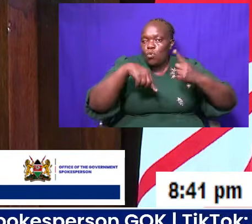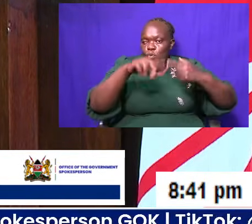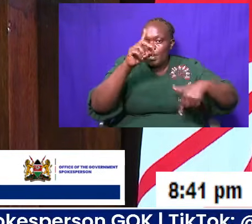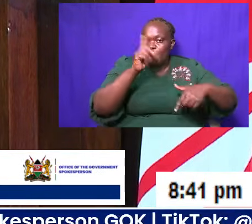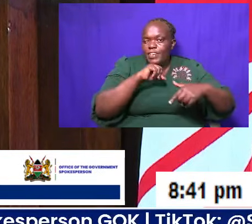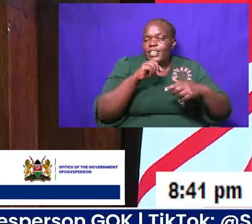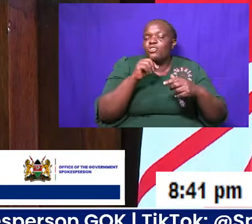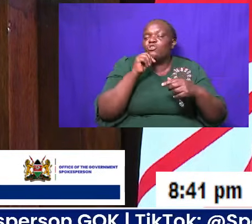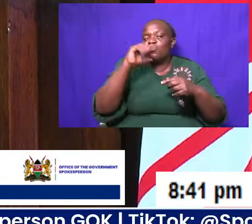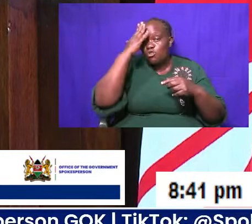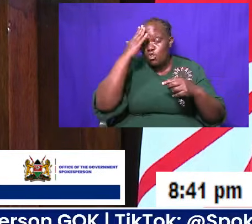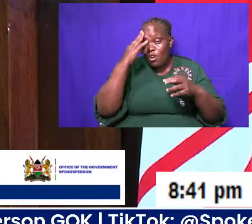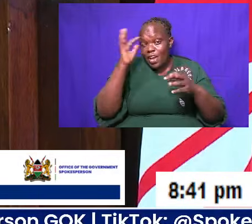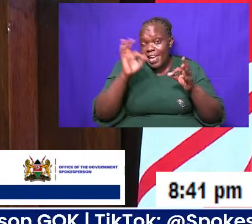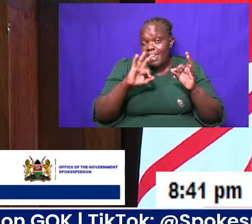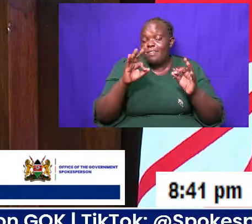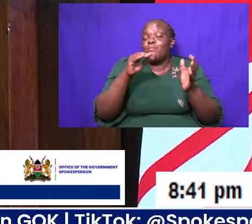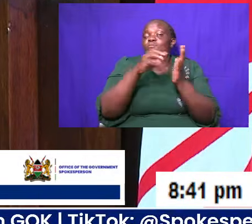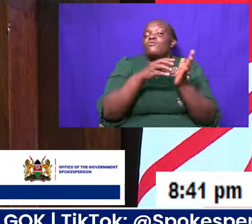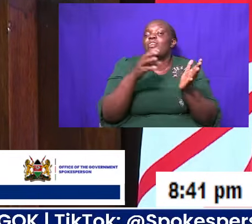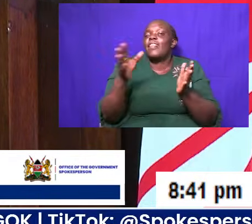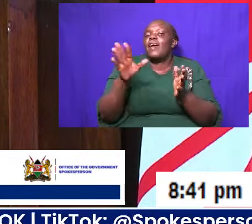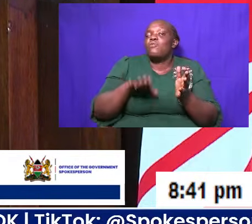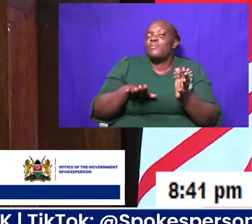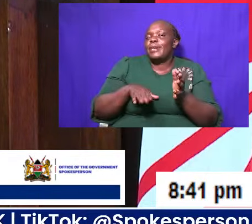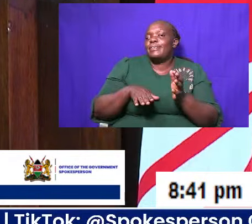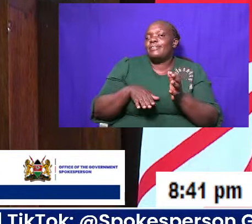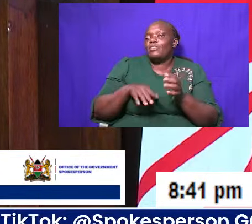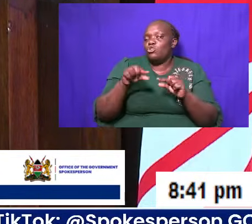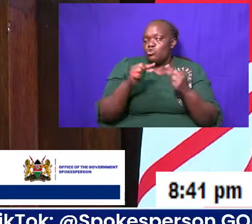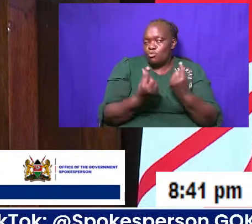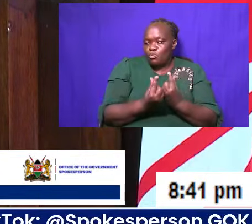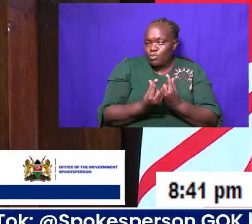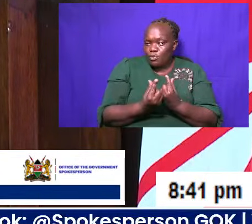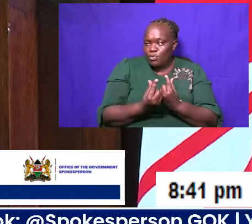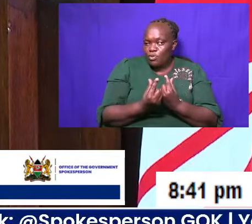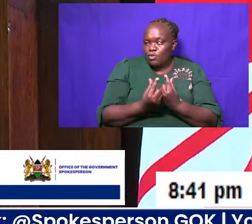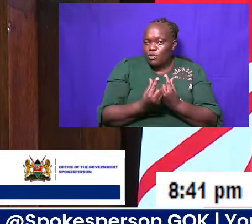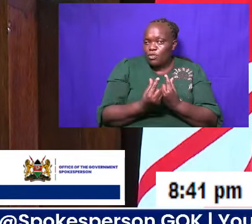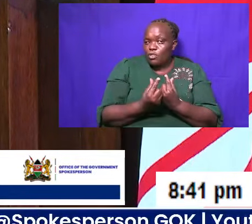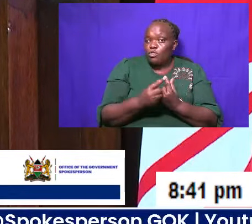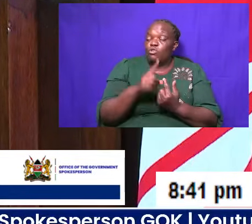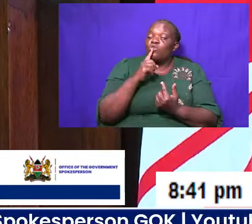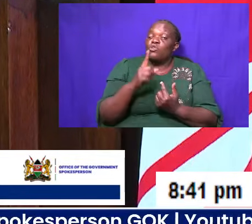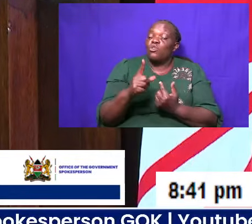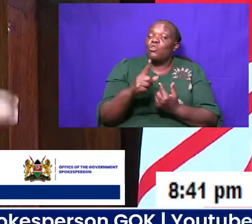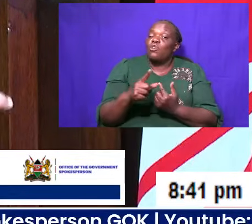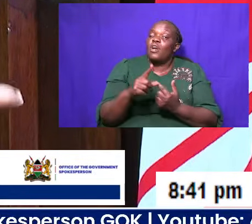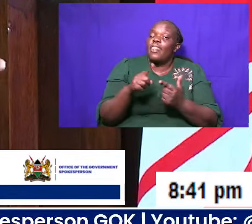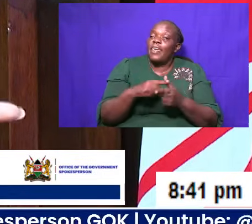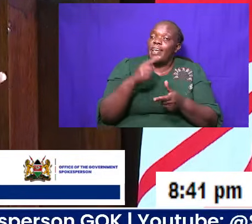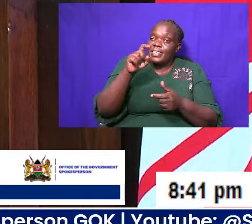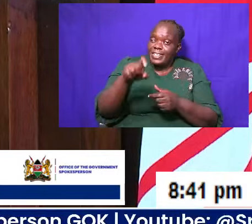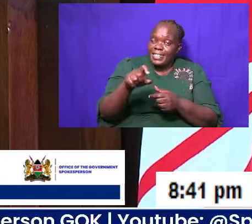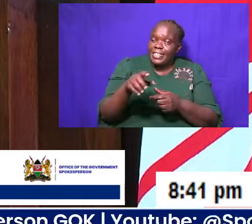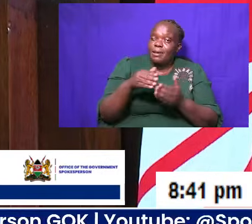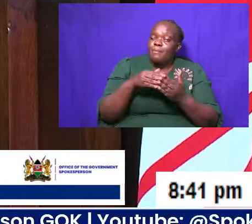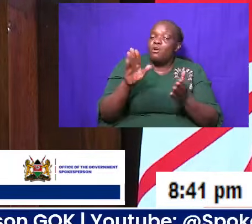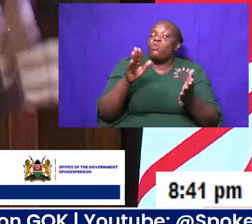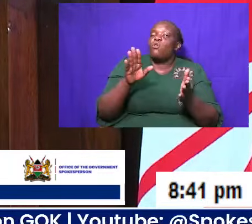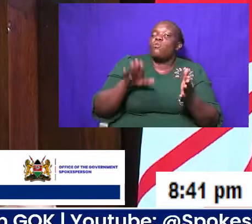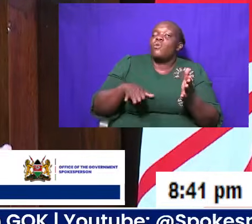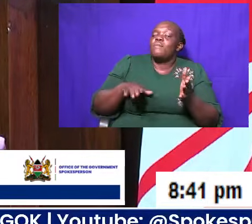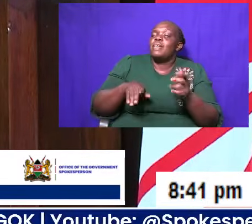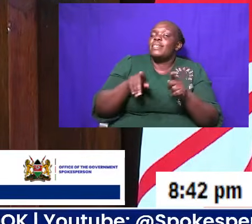don't know whether it makes sense. Does it? It does, it does. It does, yeah? So what we then need is more women to be actually